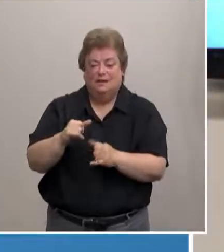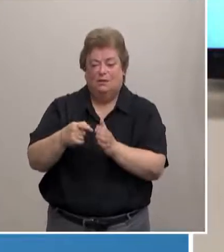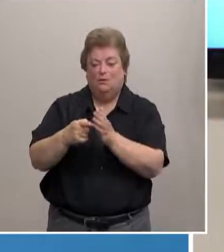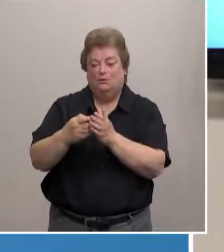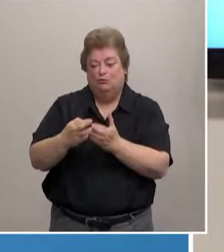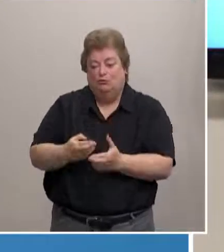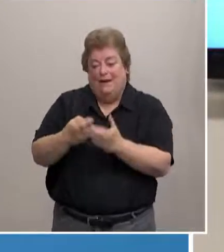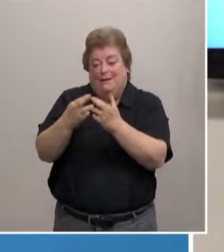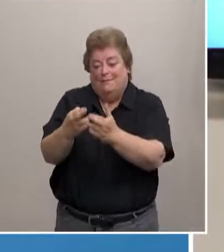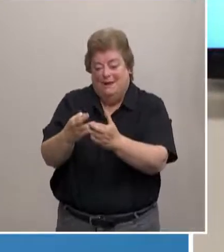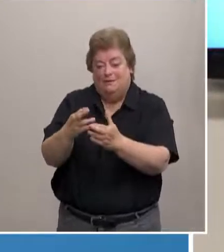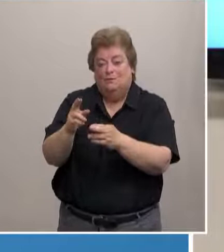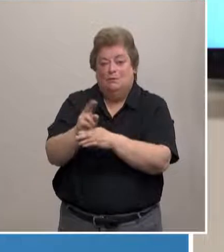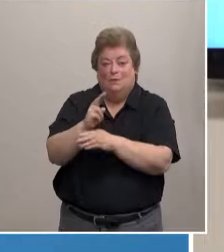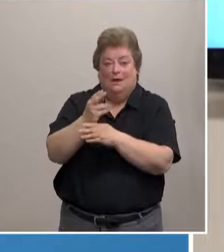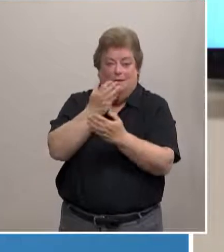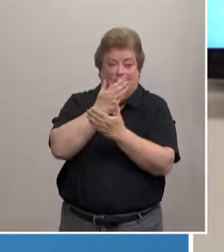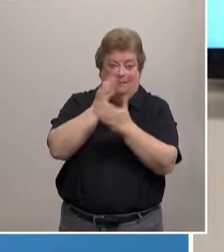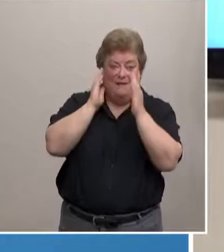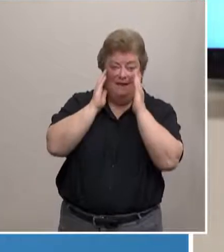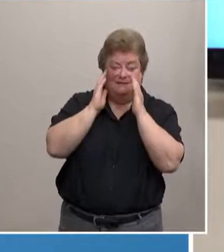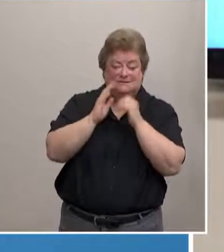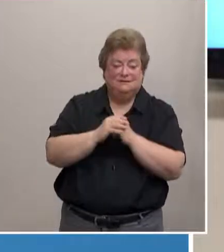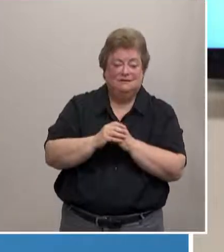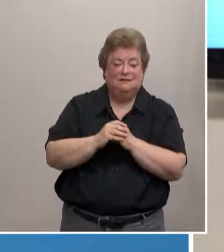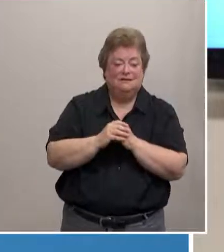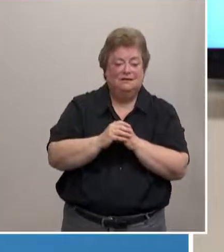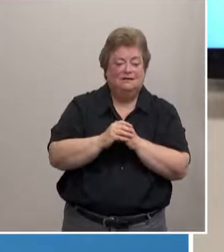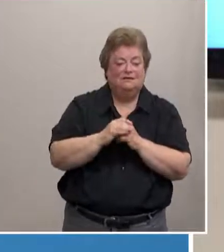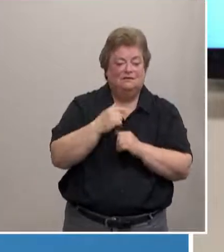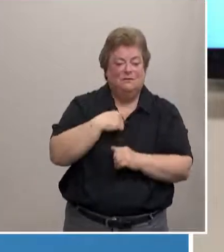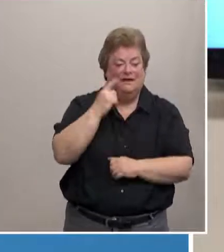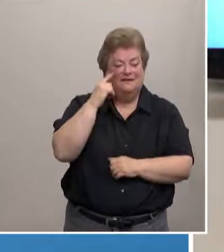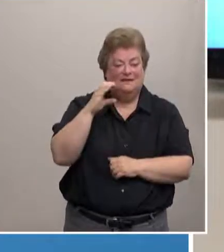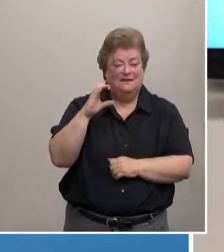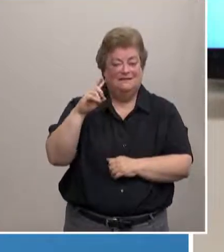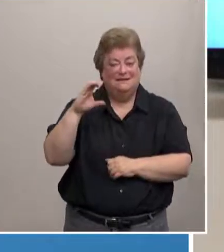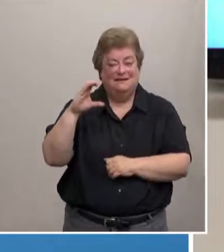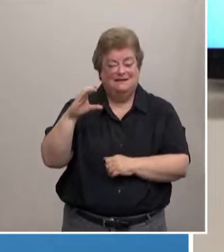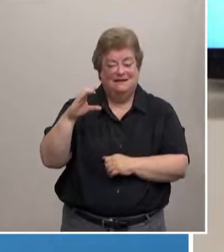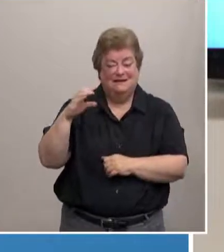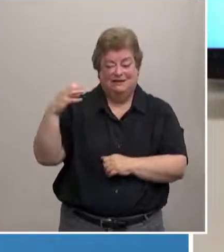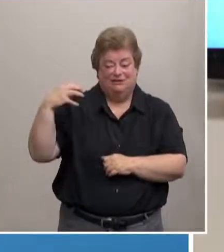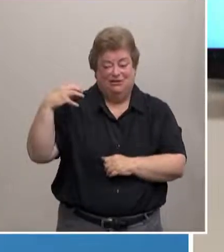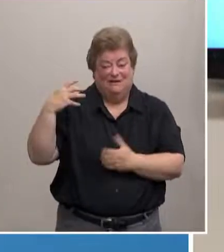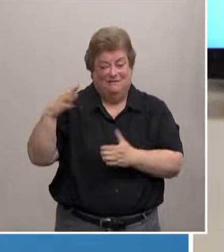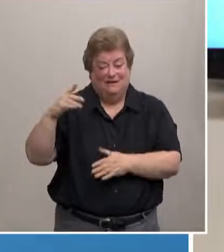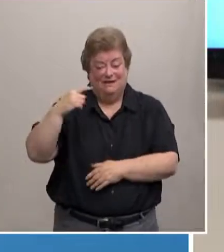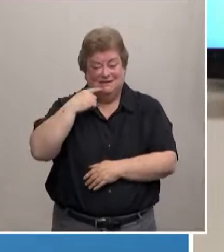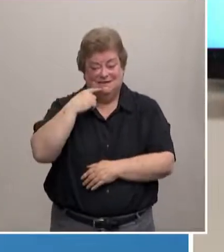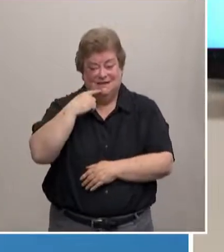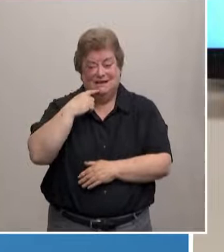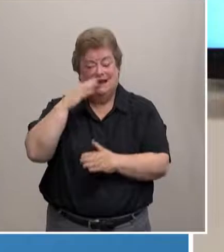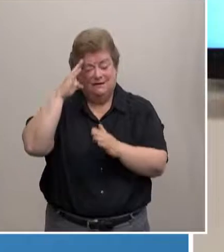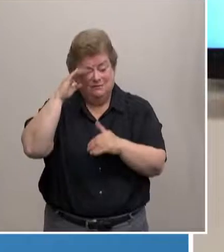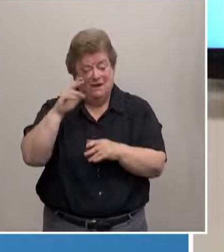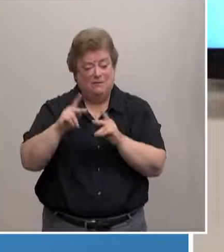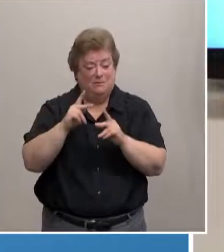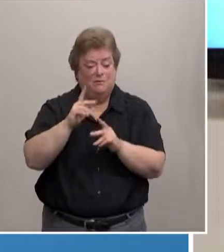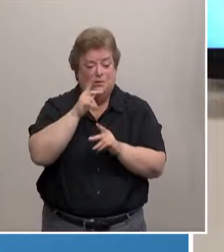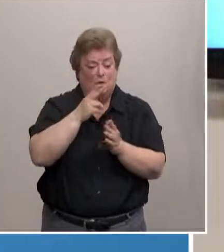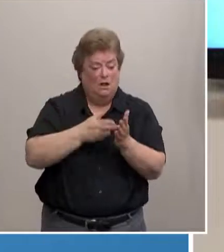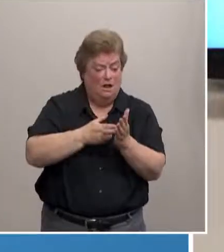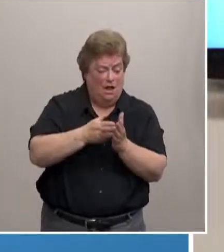And I think the CDC chief has said they expect people to be honest and follow